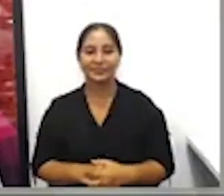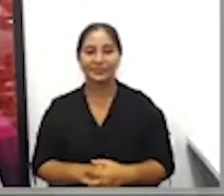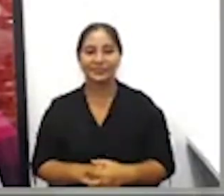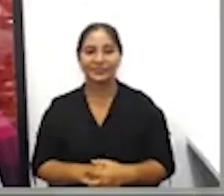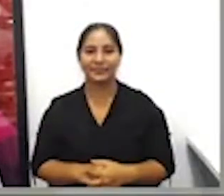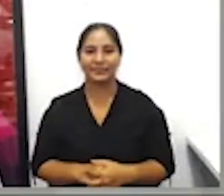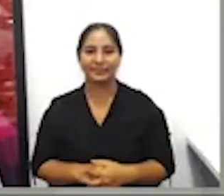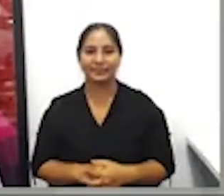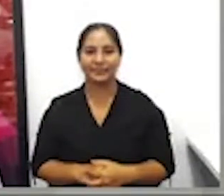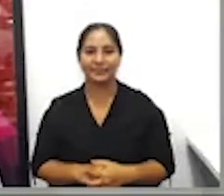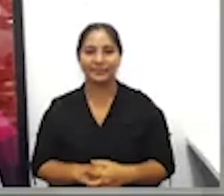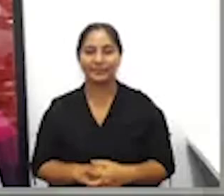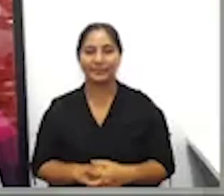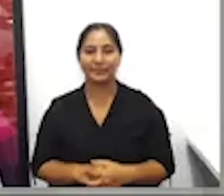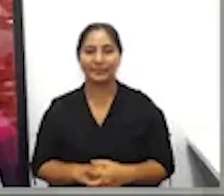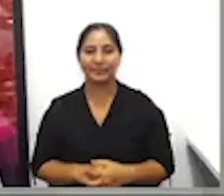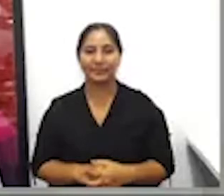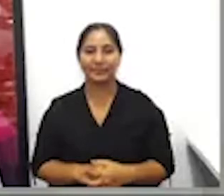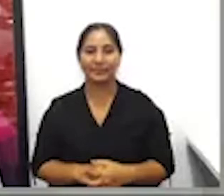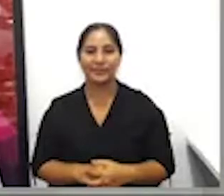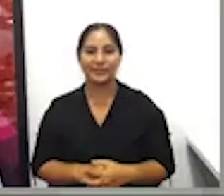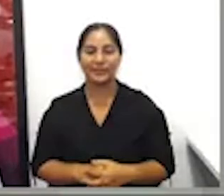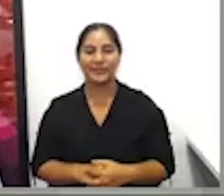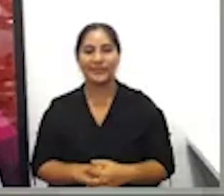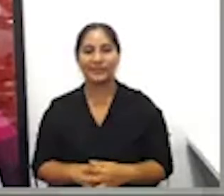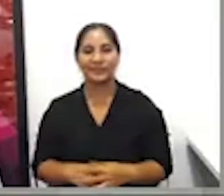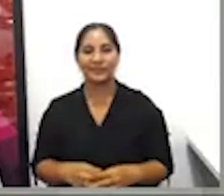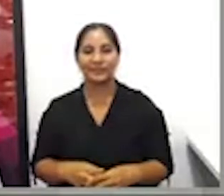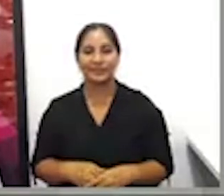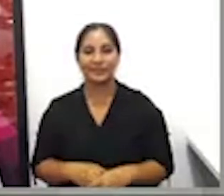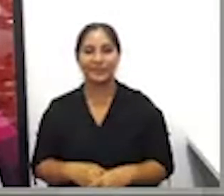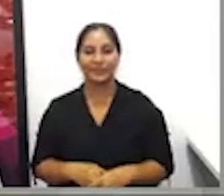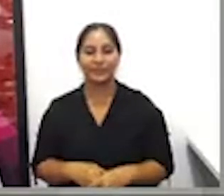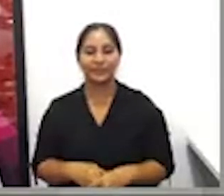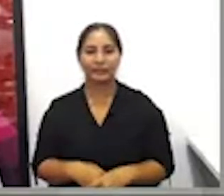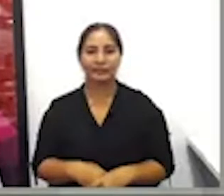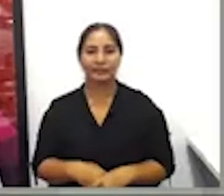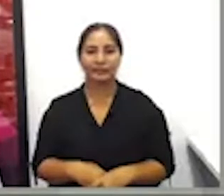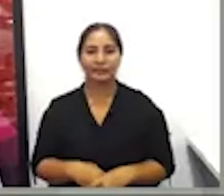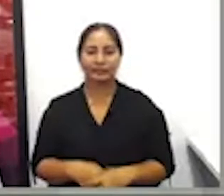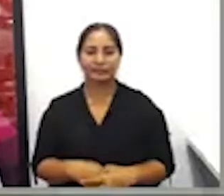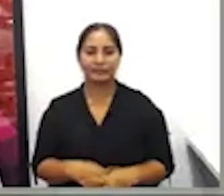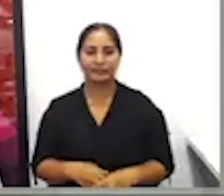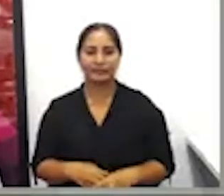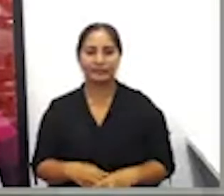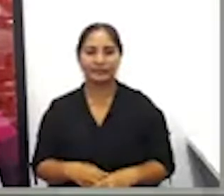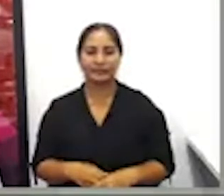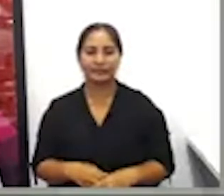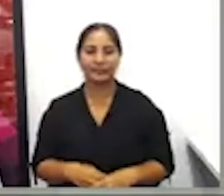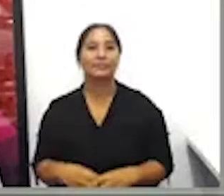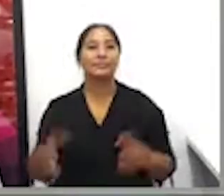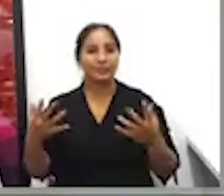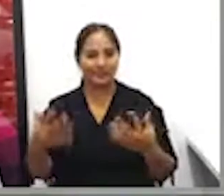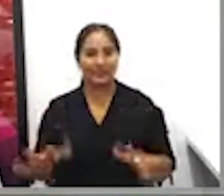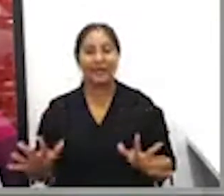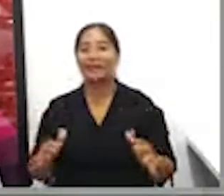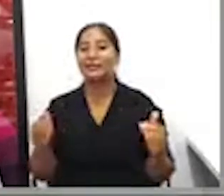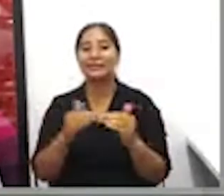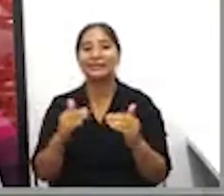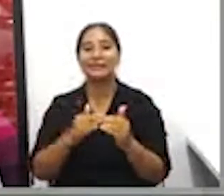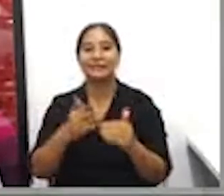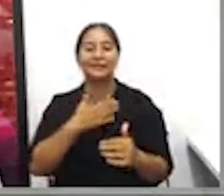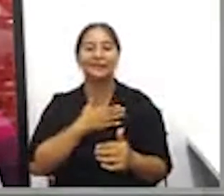way, which I'm not in favor of at all. But it is important to have some fun. And we tried to do